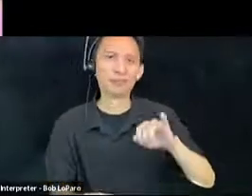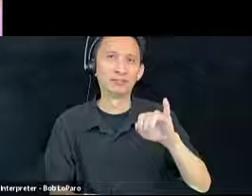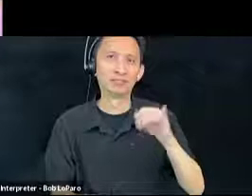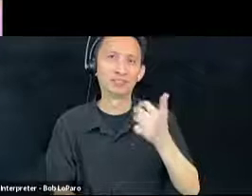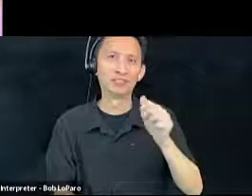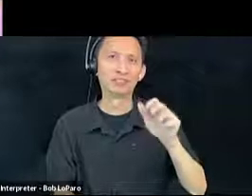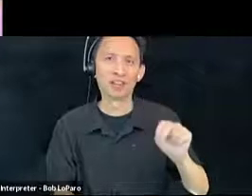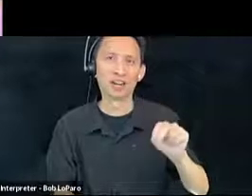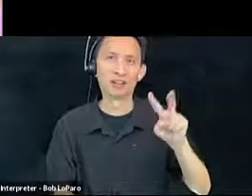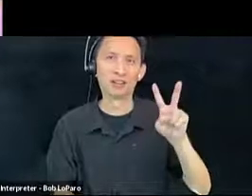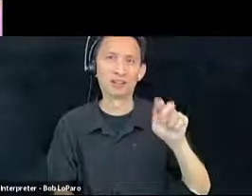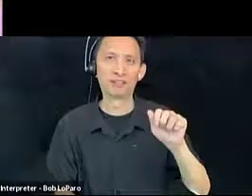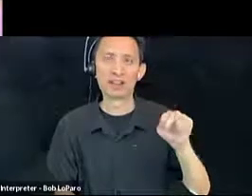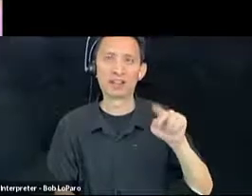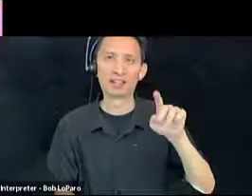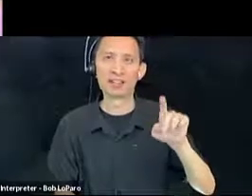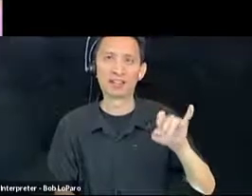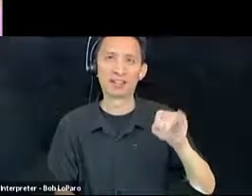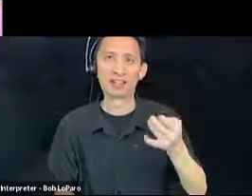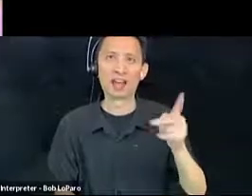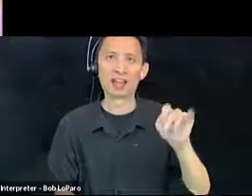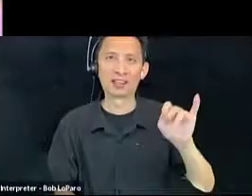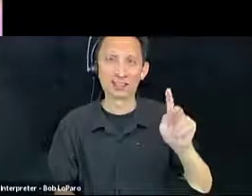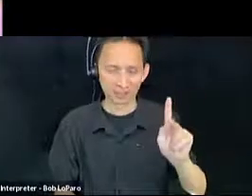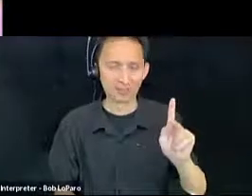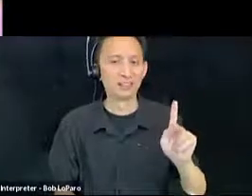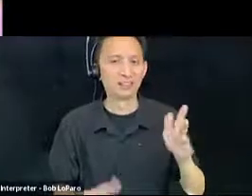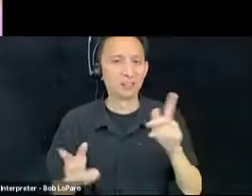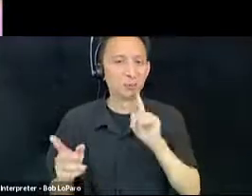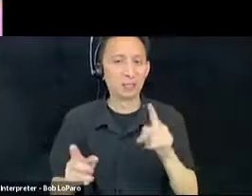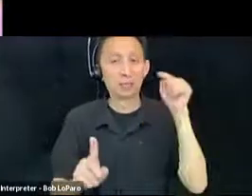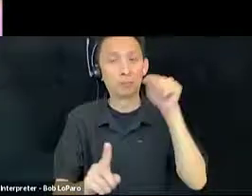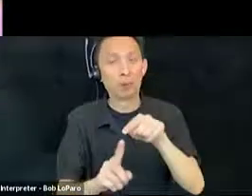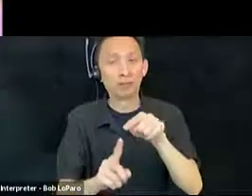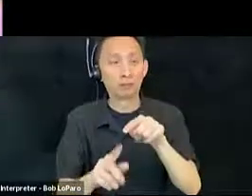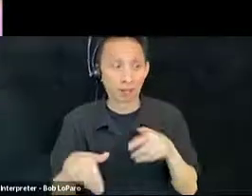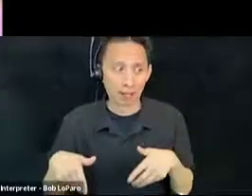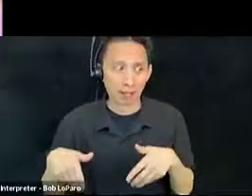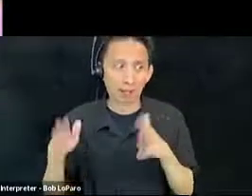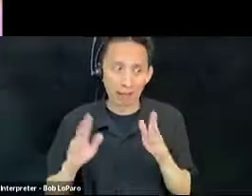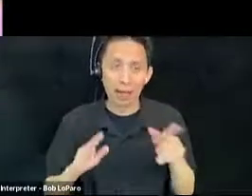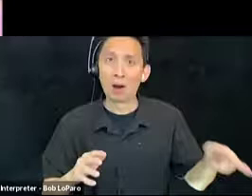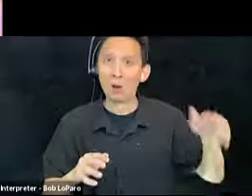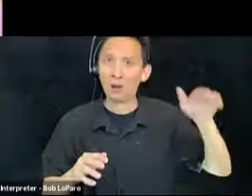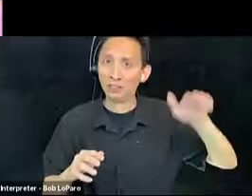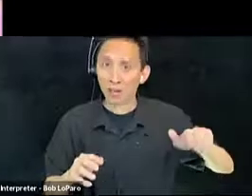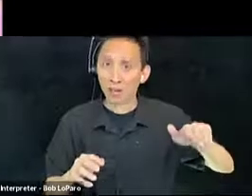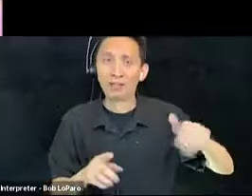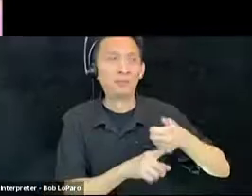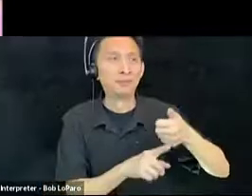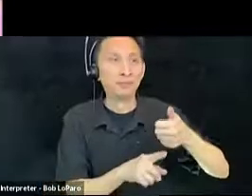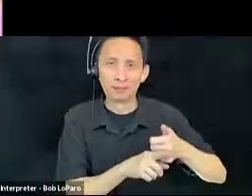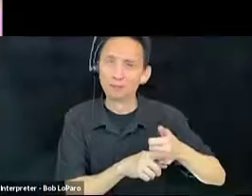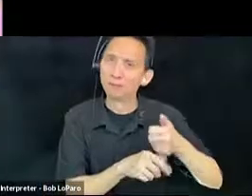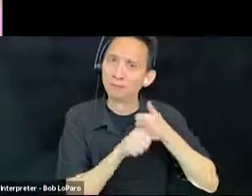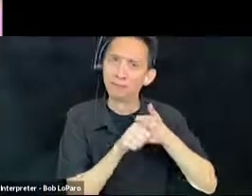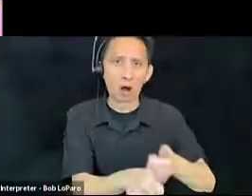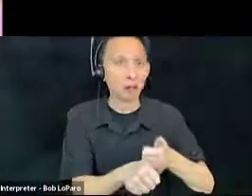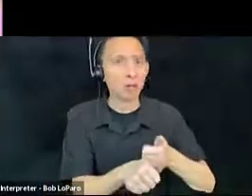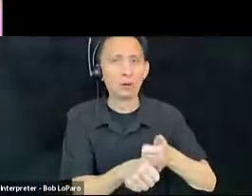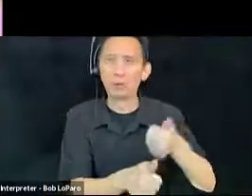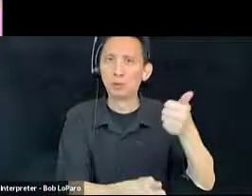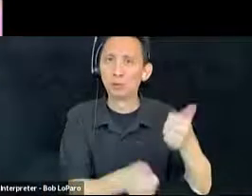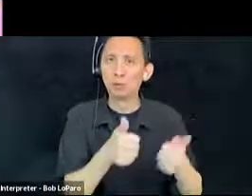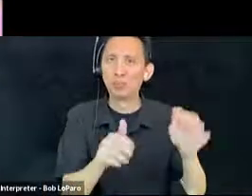loss, and it does not change for this. It is okay for your child to stay on one type of system or one type of